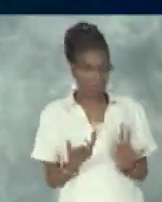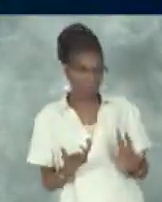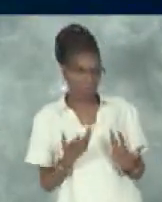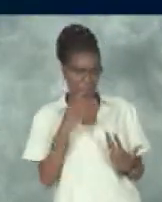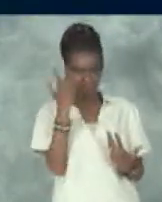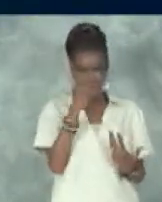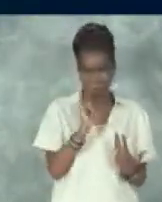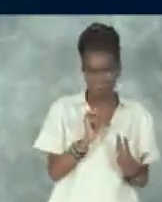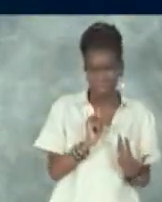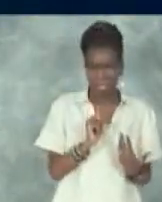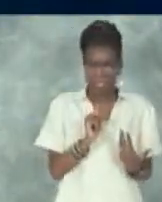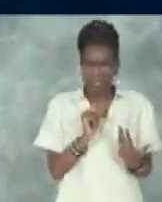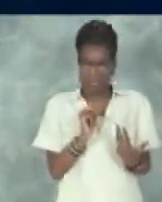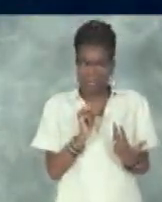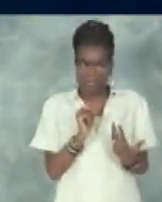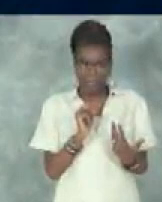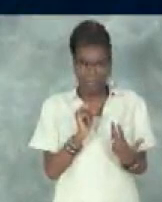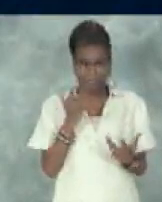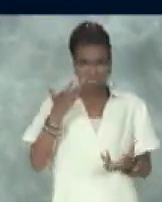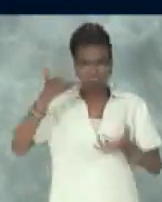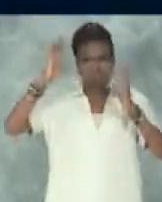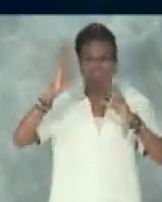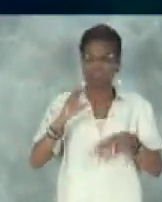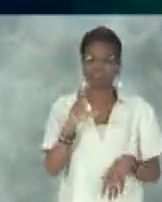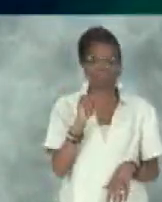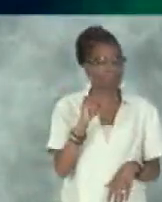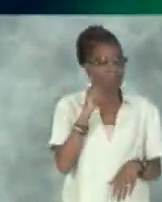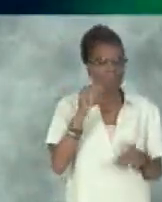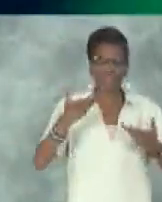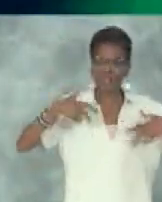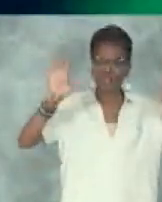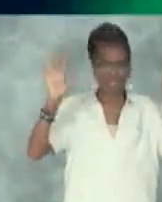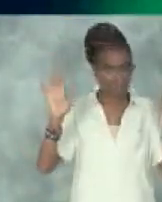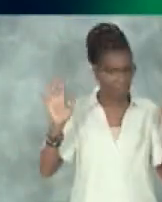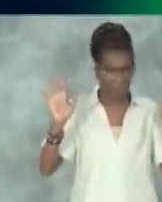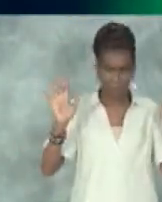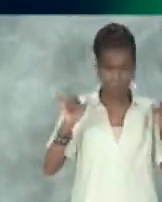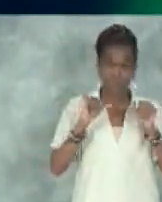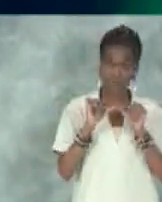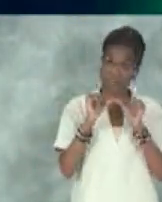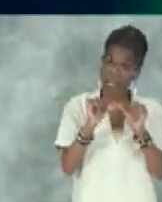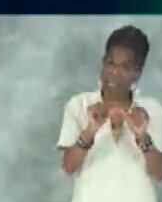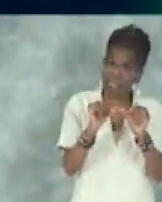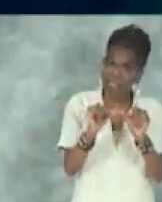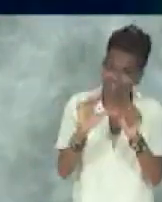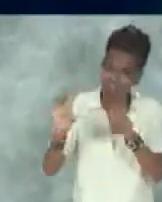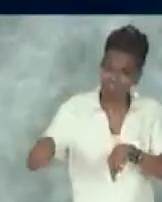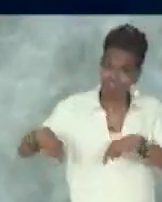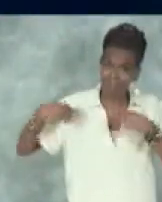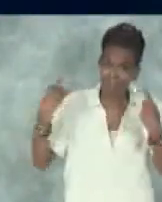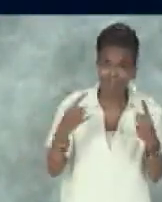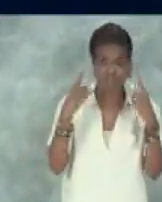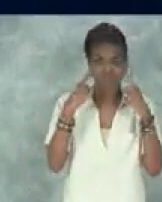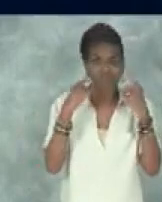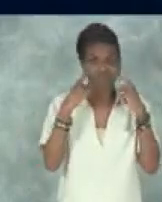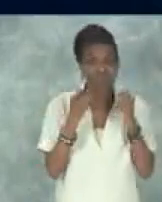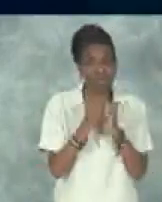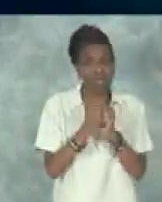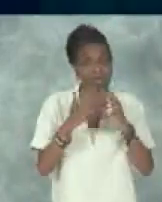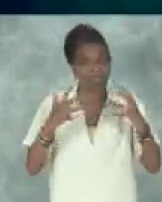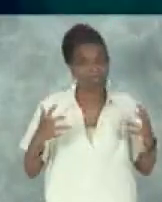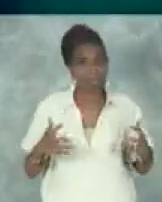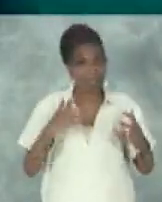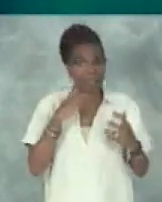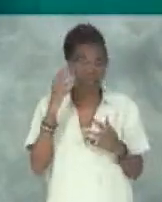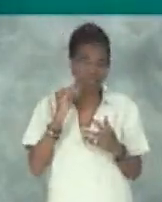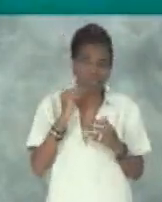to hold on to his unchanging hand. You can't throw in the towel now. You've come too far. You've cried too much. You've